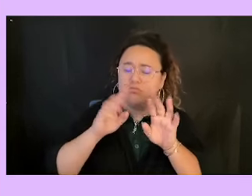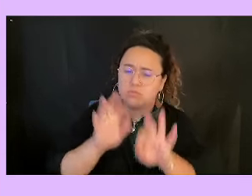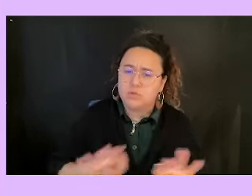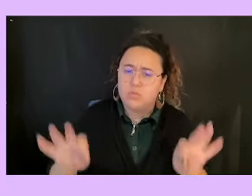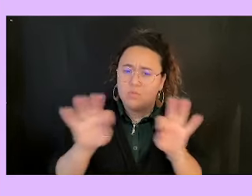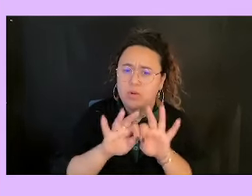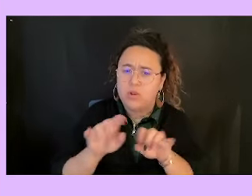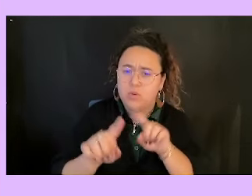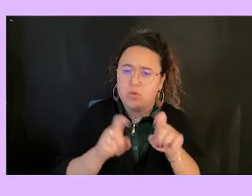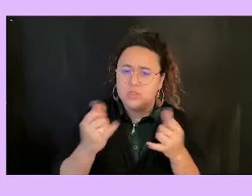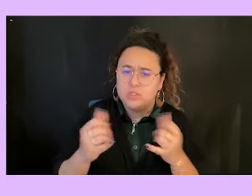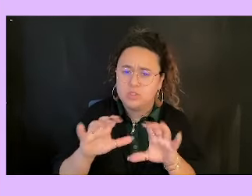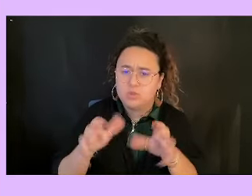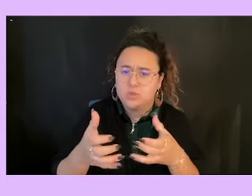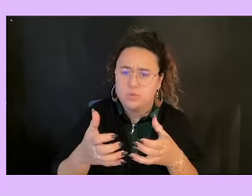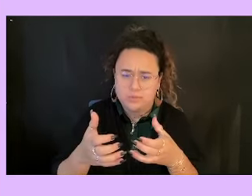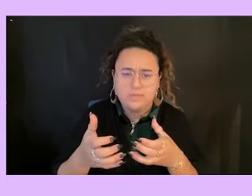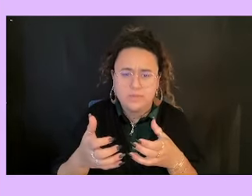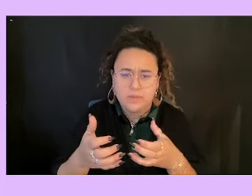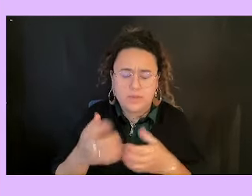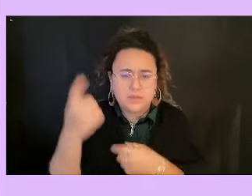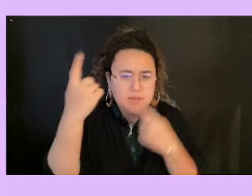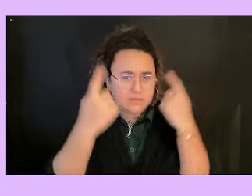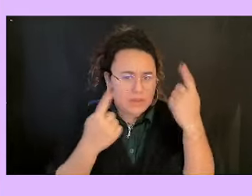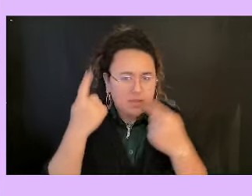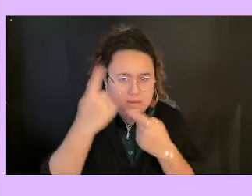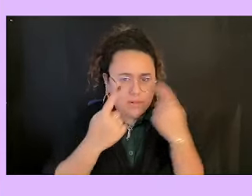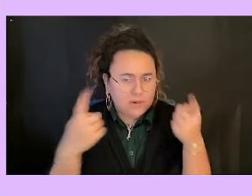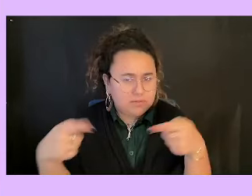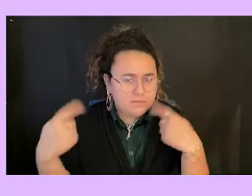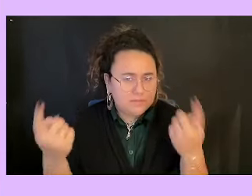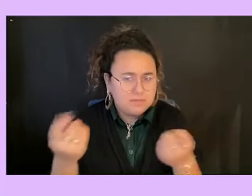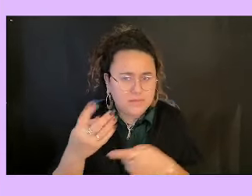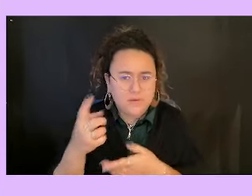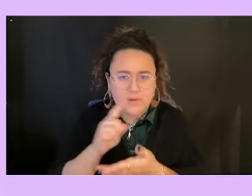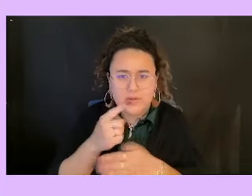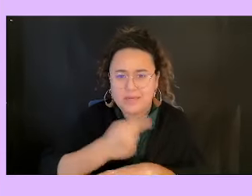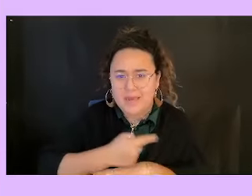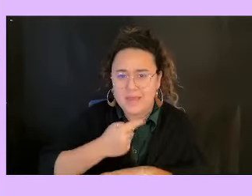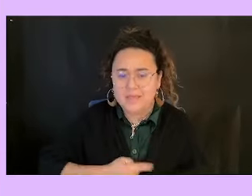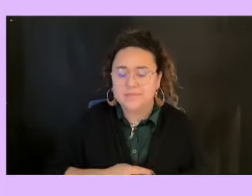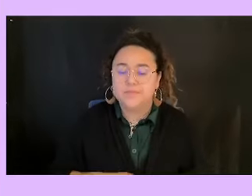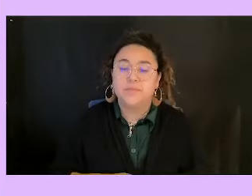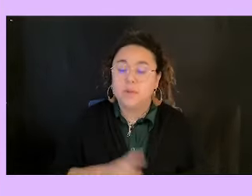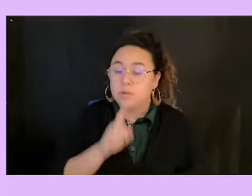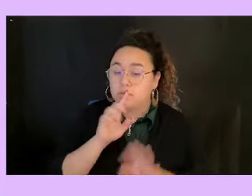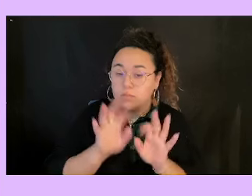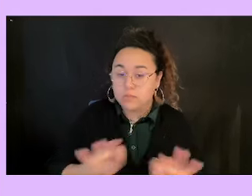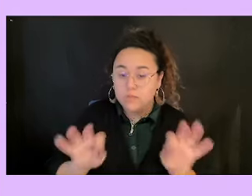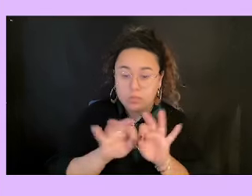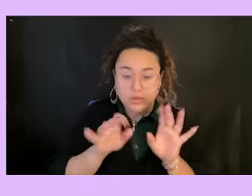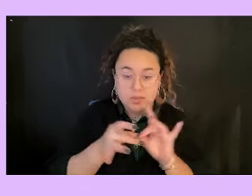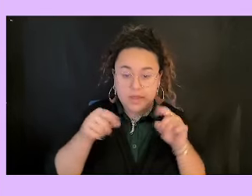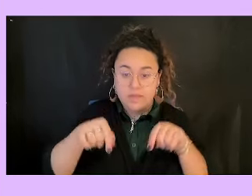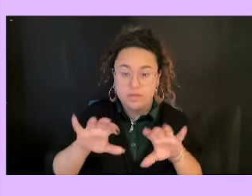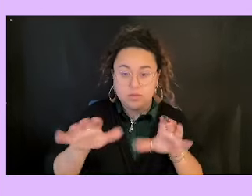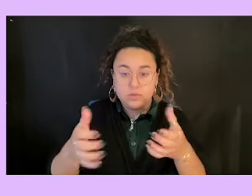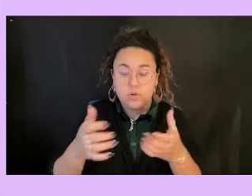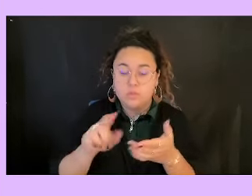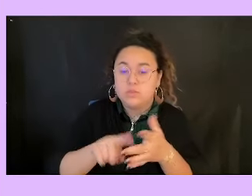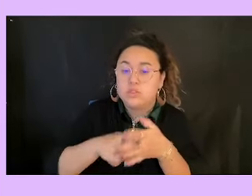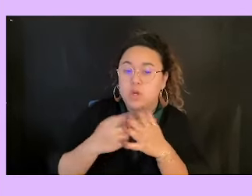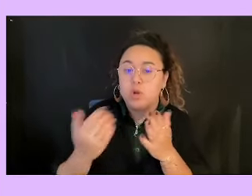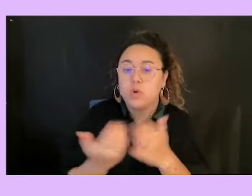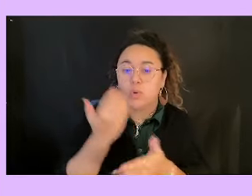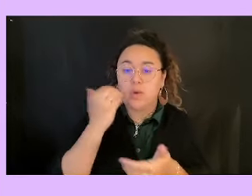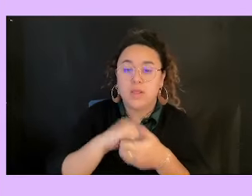that this group has been pondering over the last number of days. It's important to say that this group launched a new